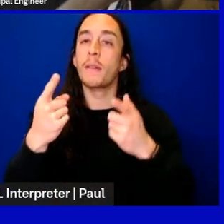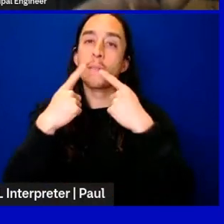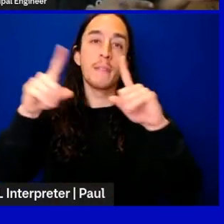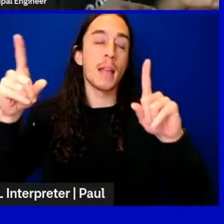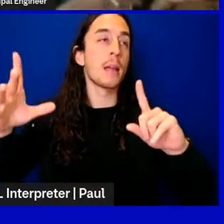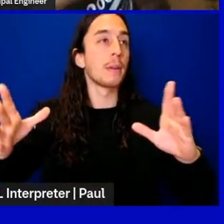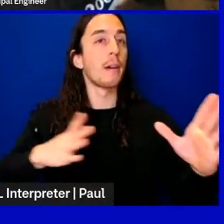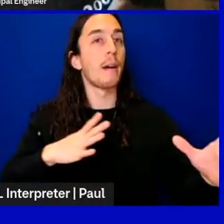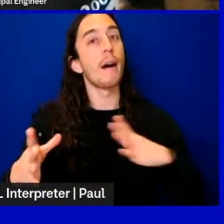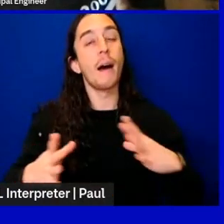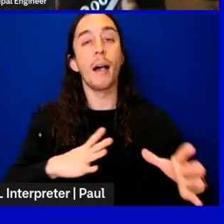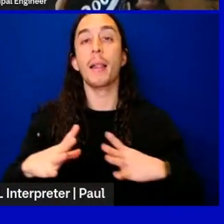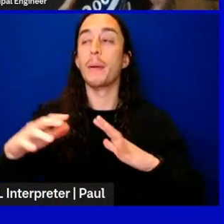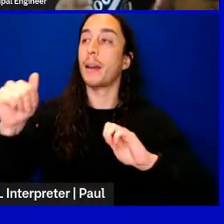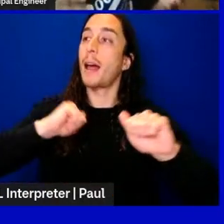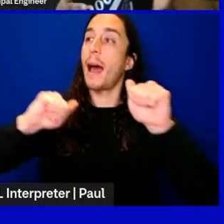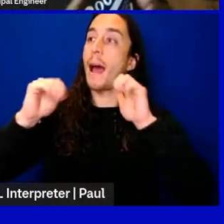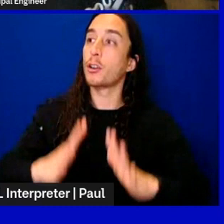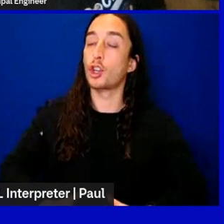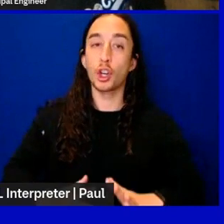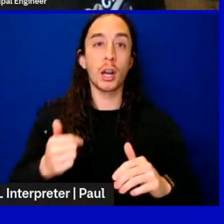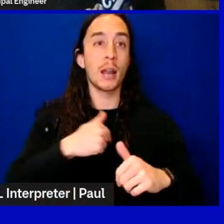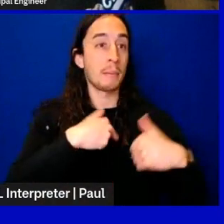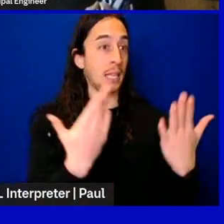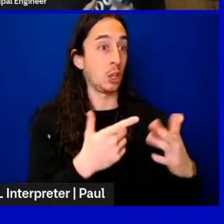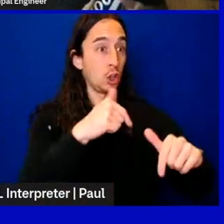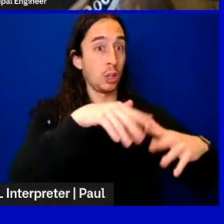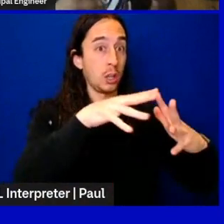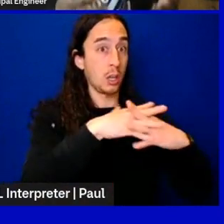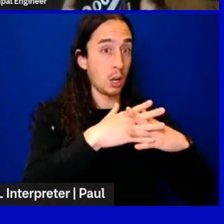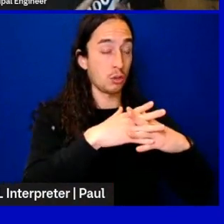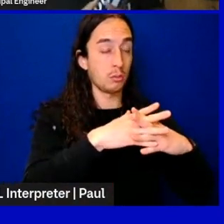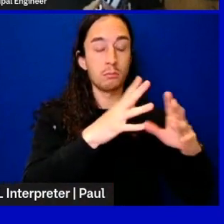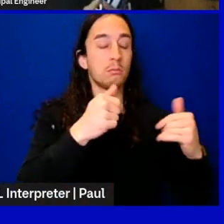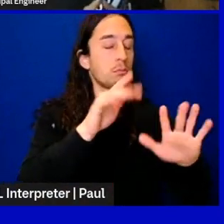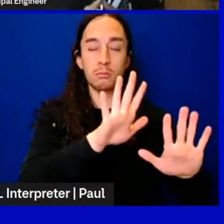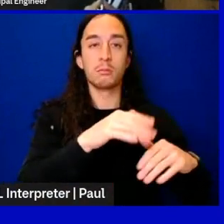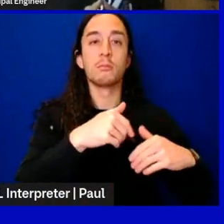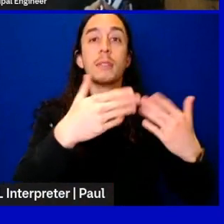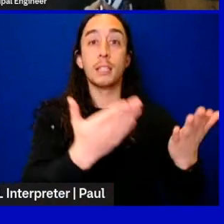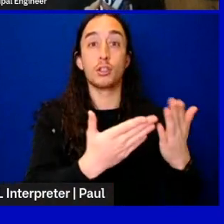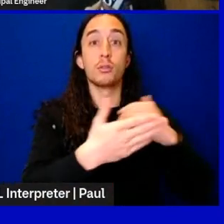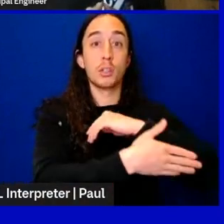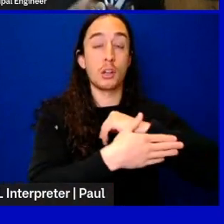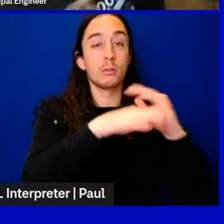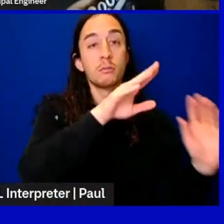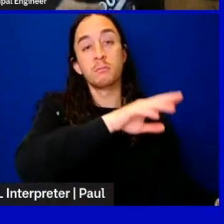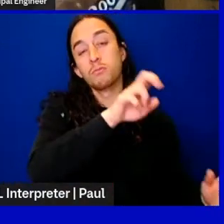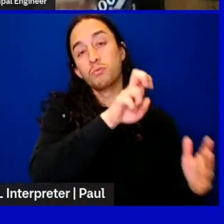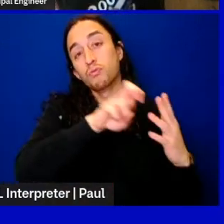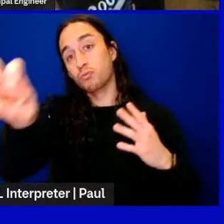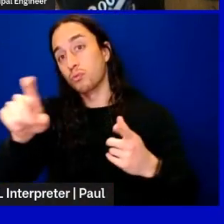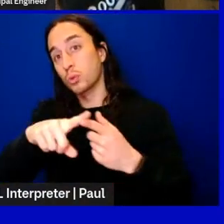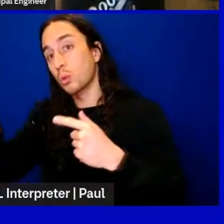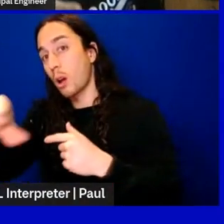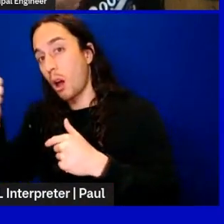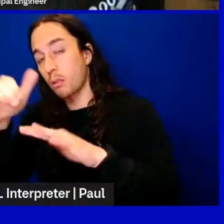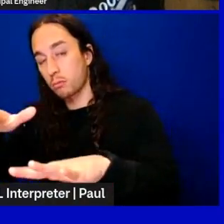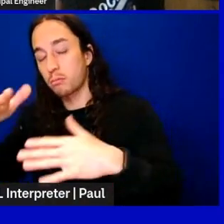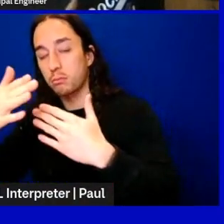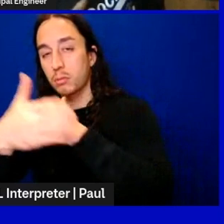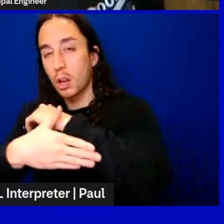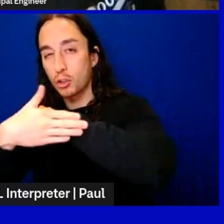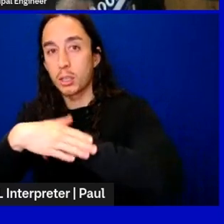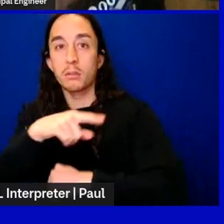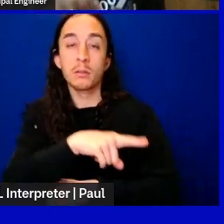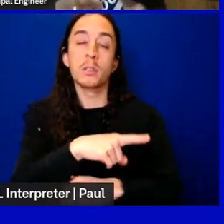traveling from country A to country B, and you are at the airport, right? So the immigration officer who is sitting at the airport is verifying your passport and